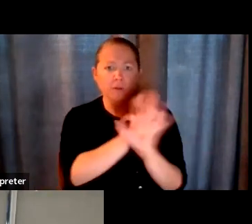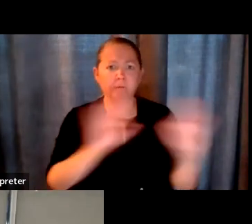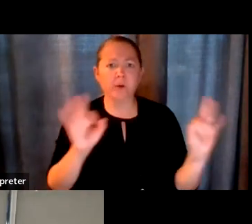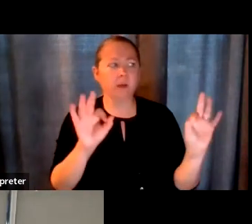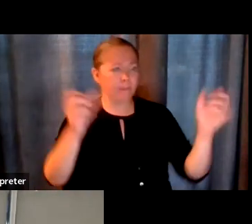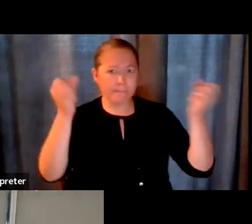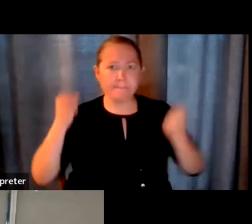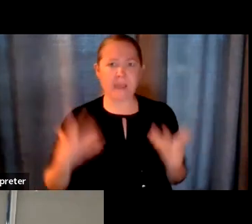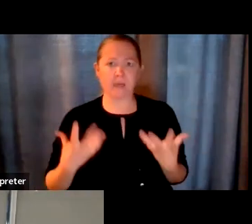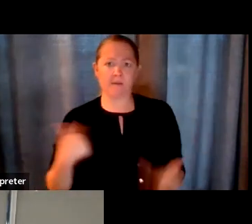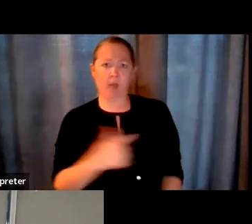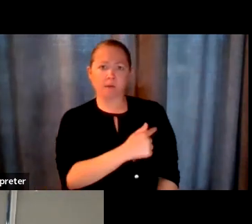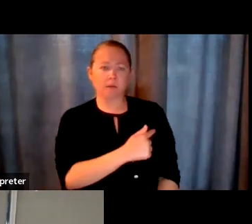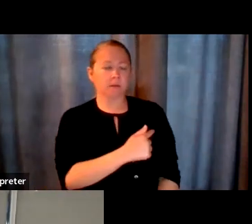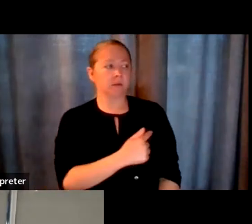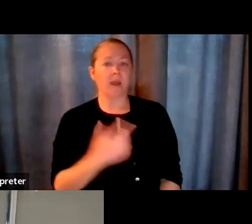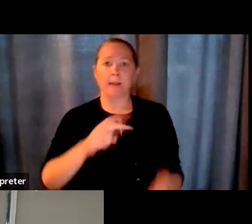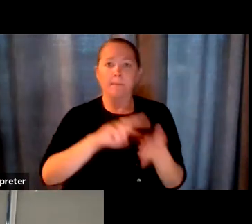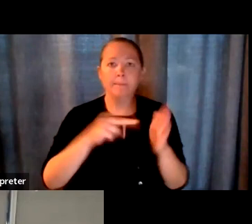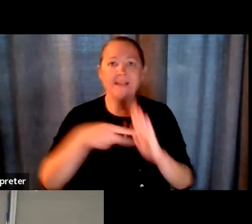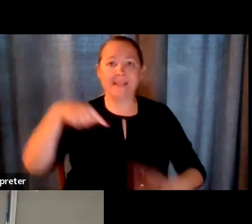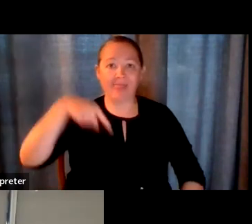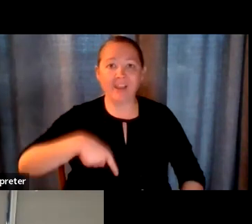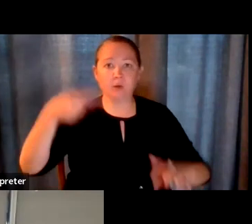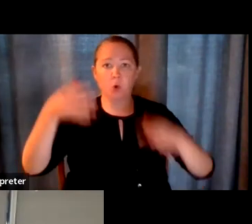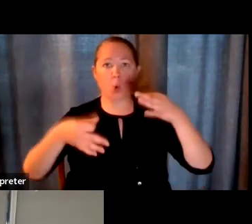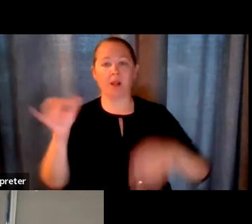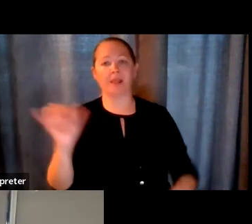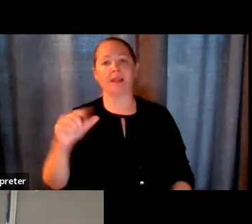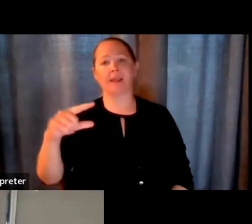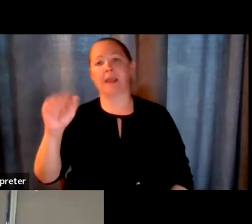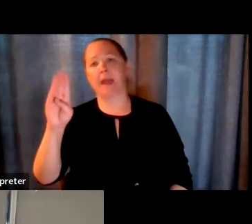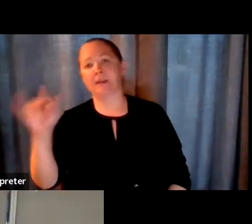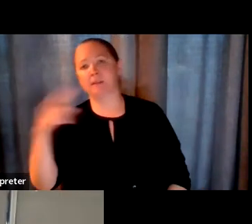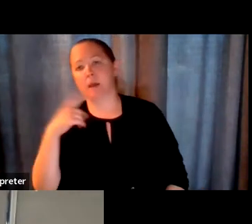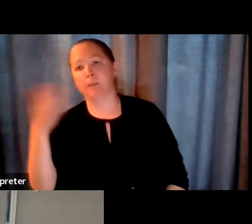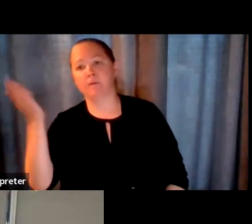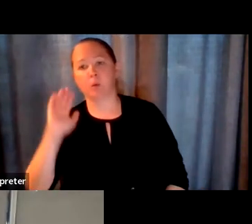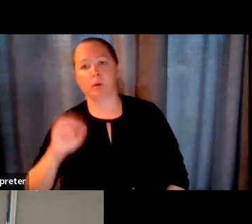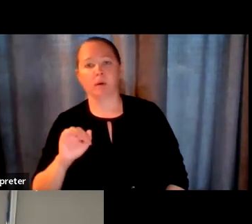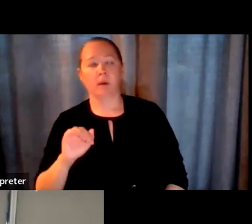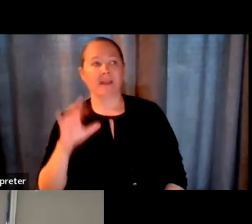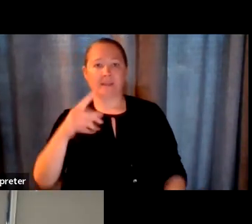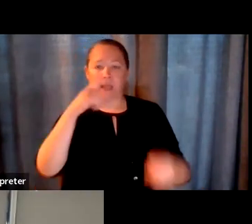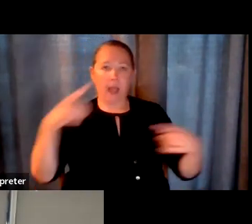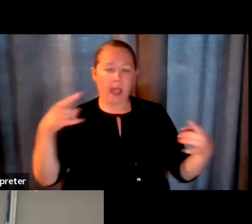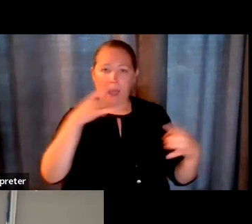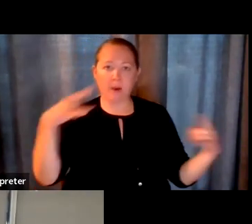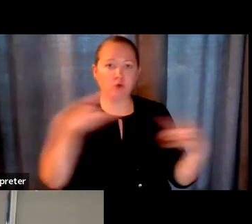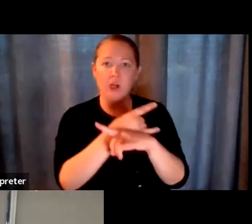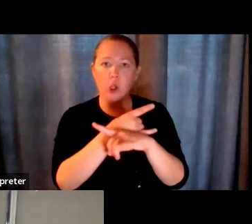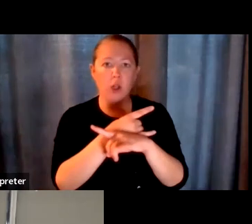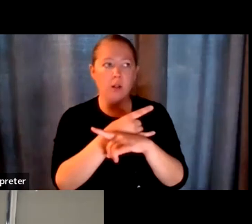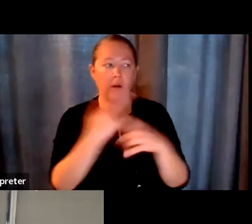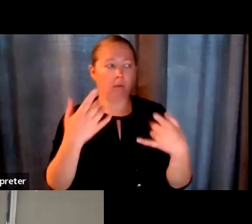many of us. And it means that this court, like Gabby said earlier, is hypocritical if you get right down to